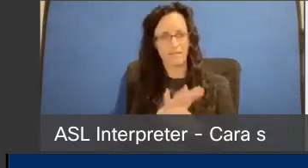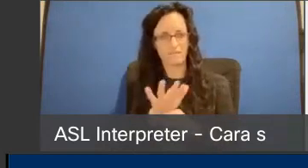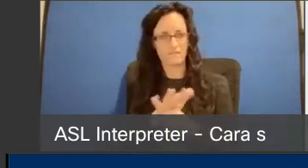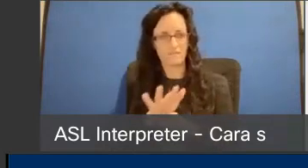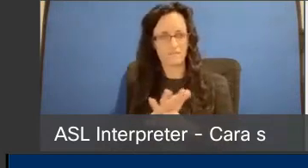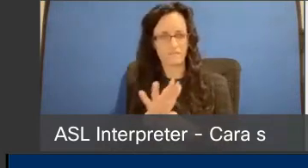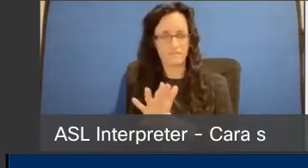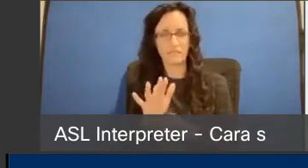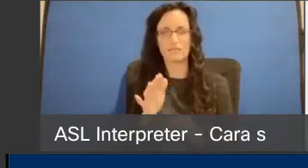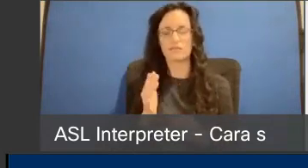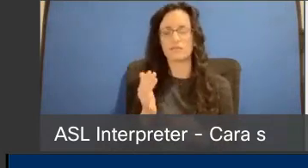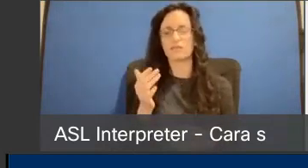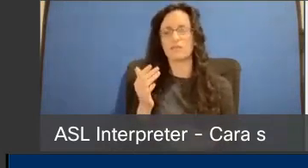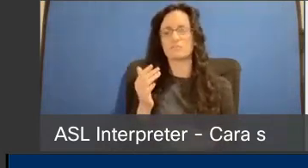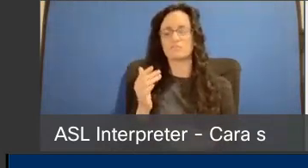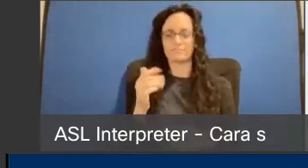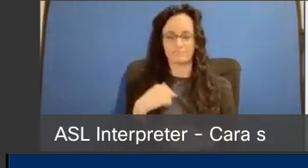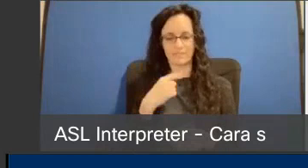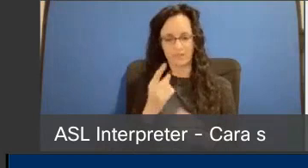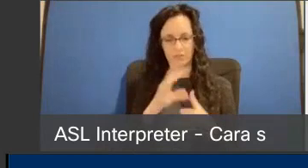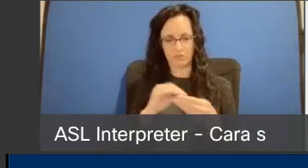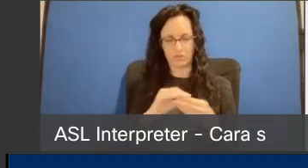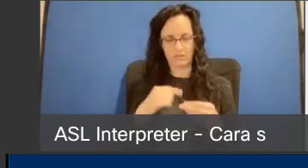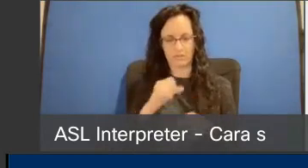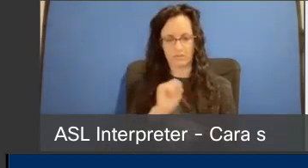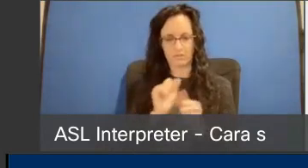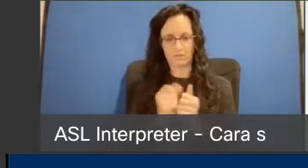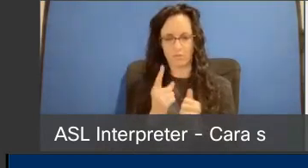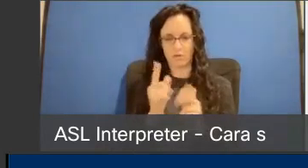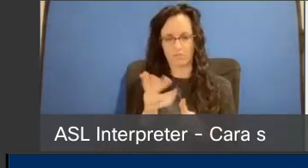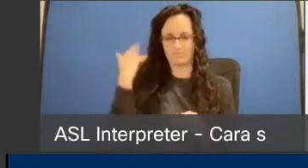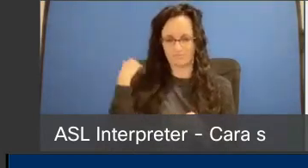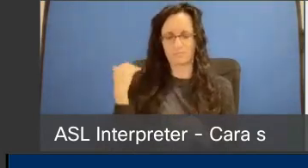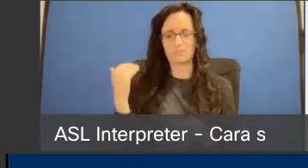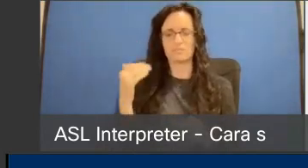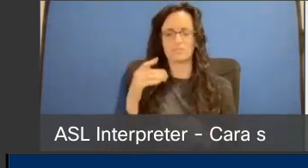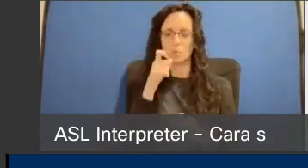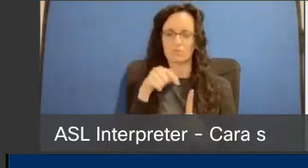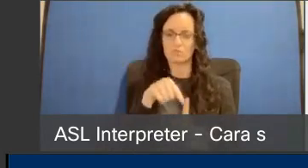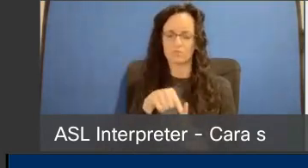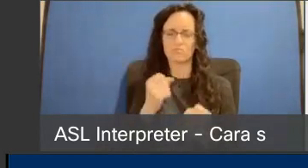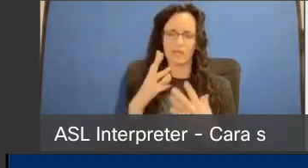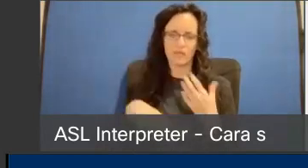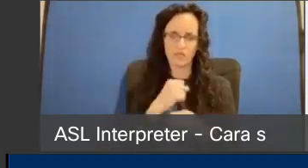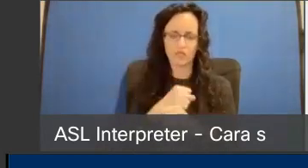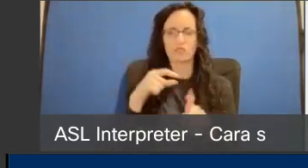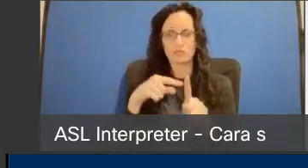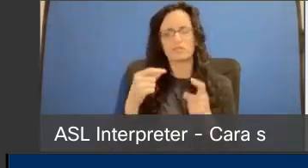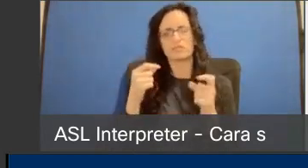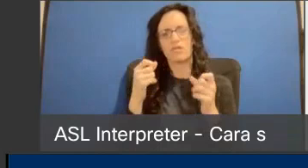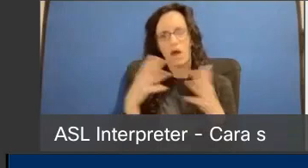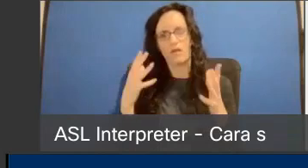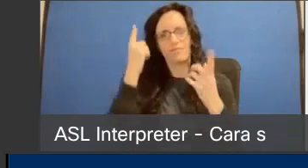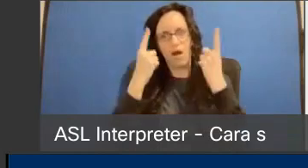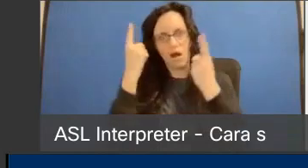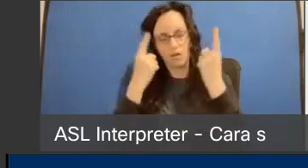of working with a person years ago who I've been working with for many years, who had a lot of chronic thoughts of suicide. And I don't know, one day